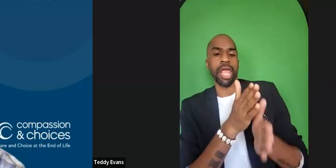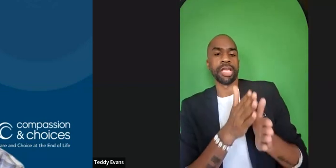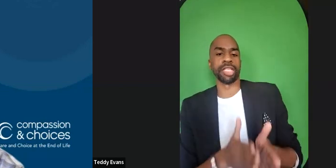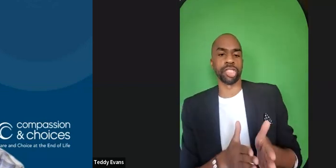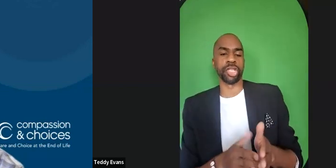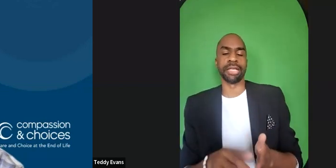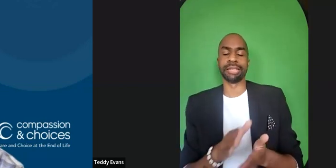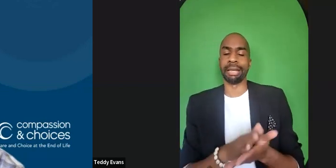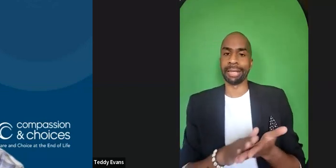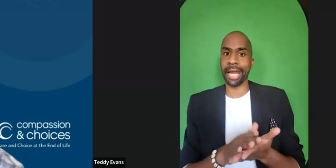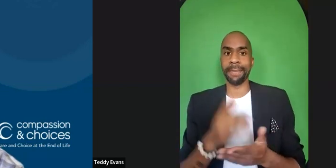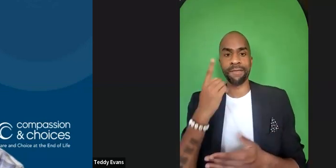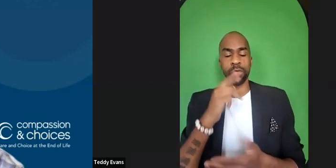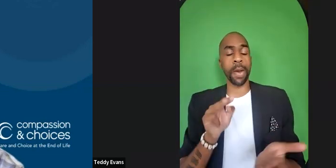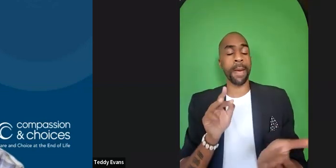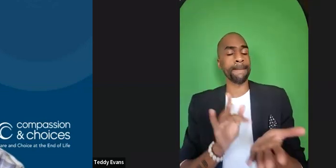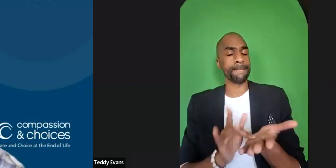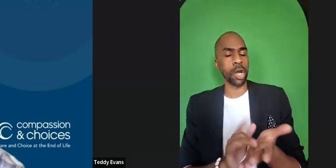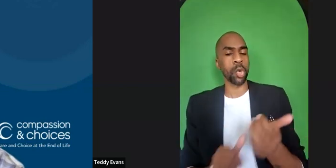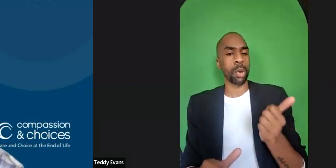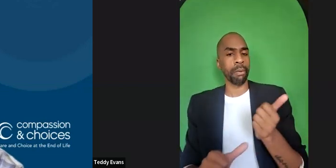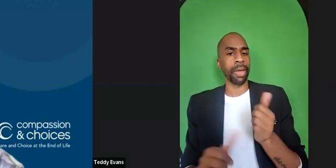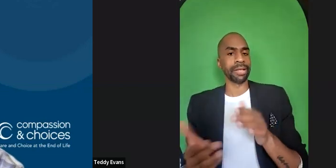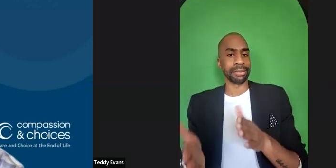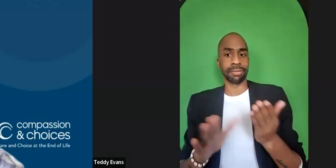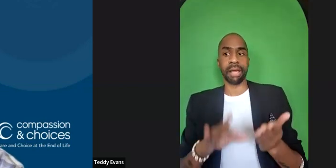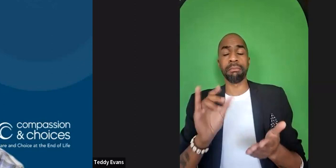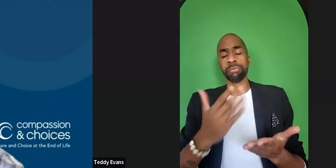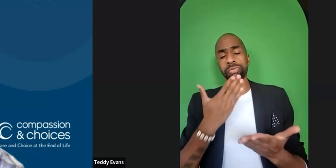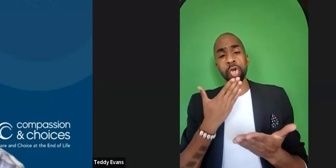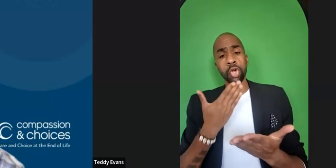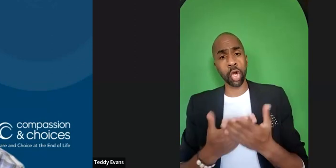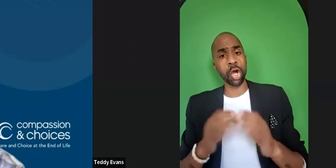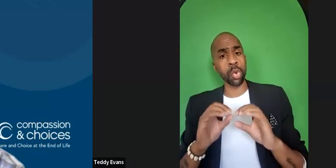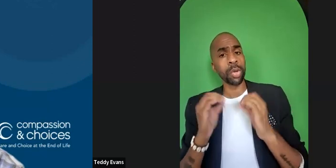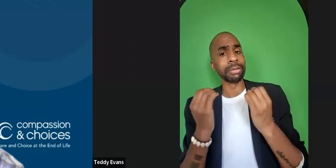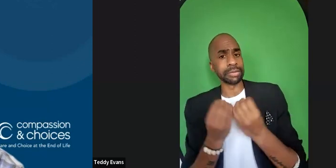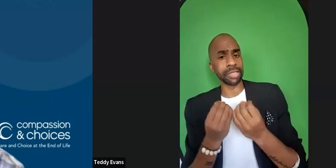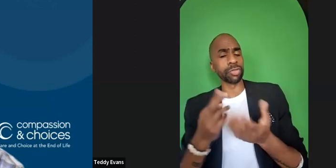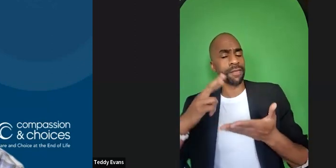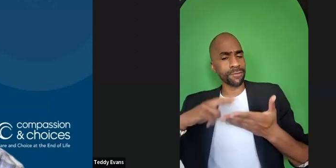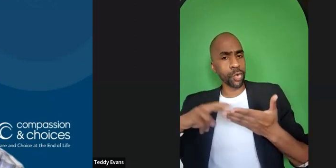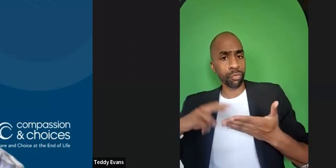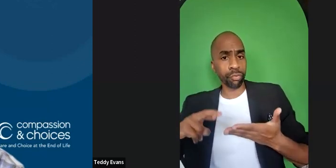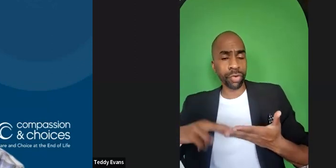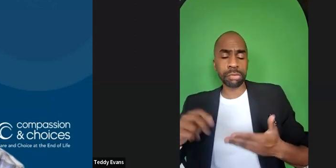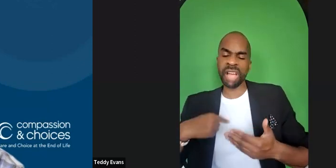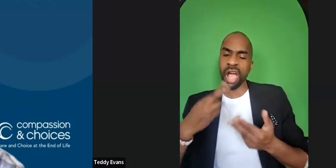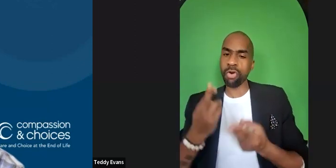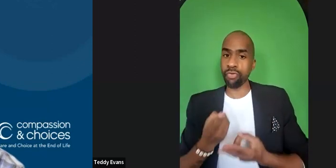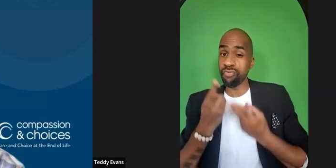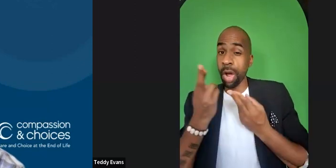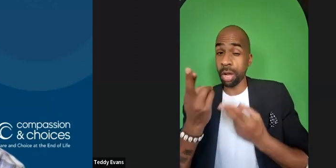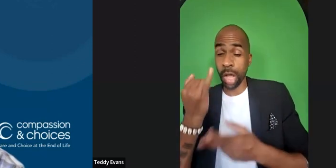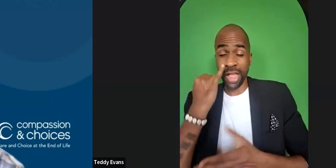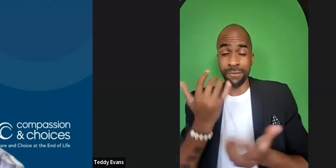Dying. That is a really great research and advocacy organization that I'd recommend to people who are trying to learn more about this.